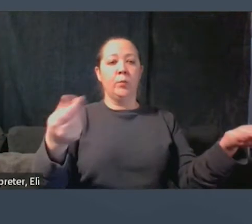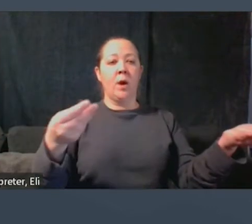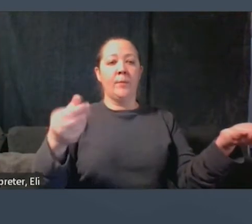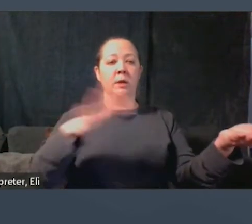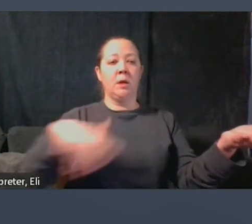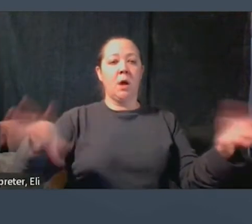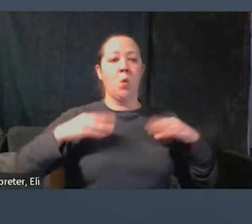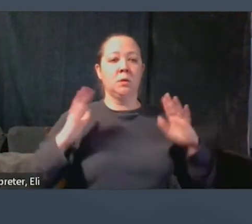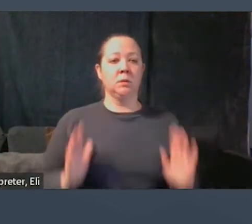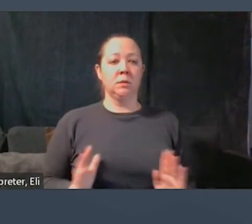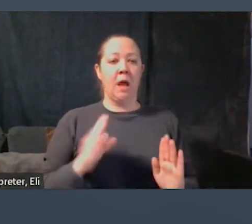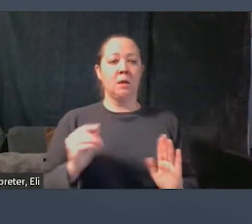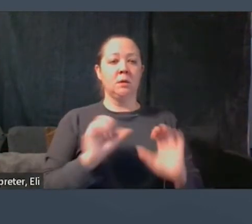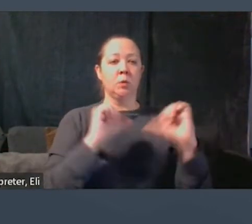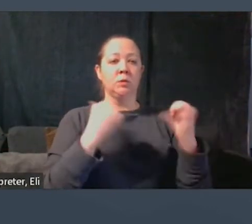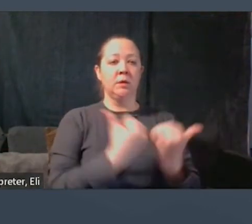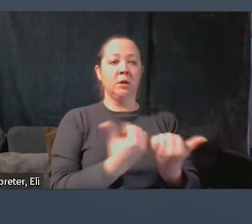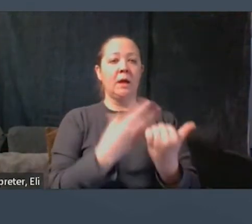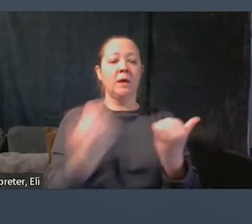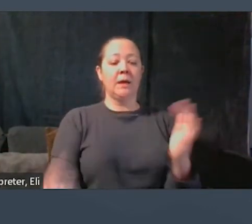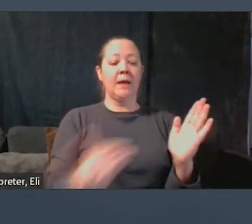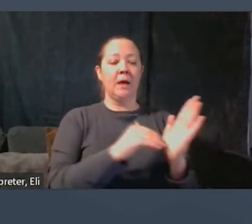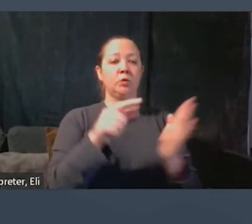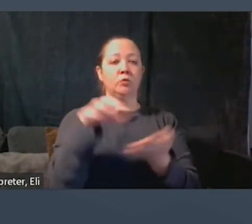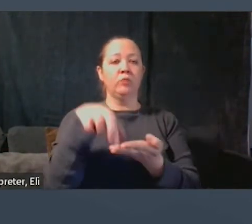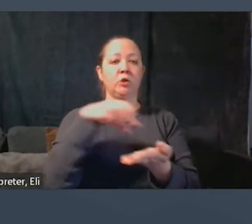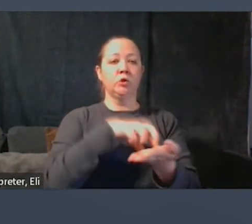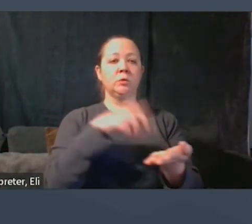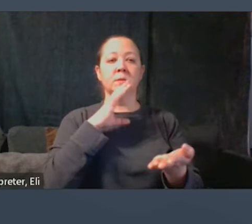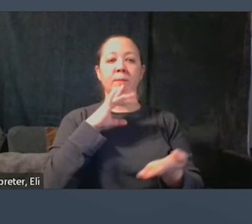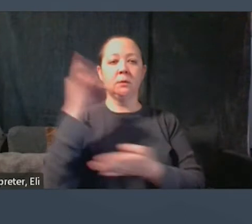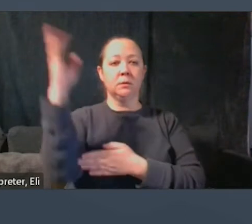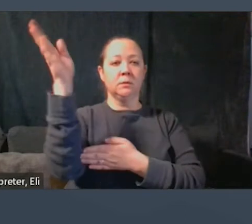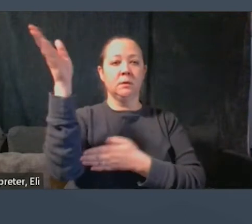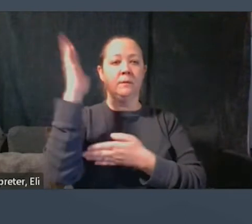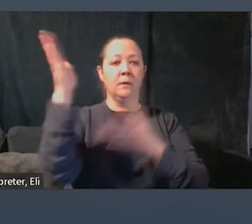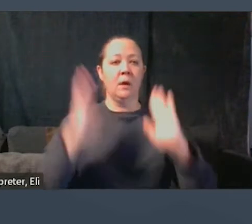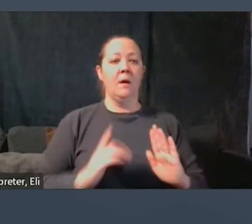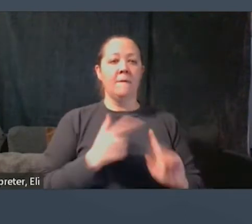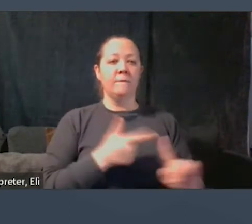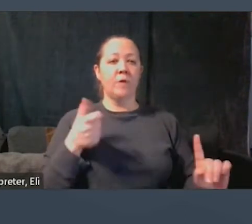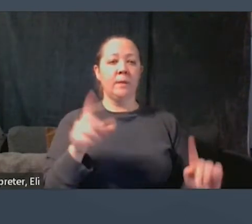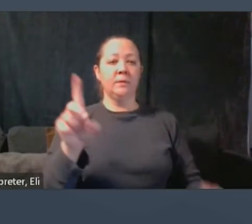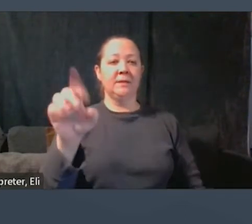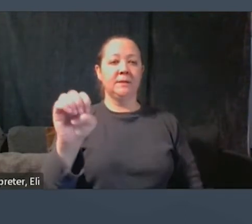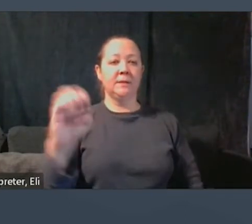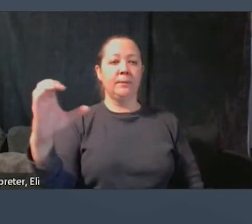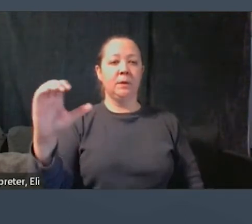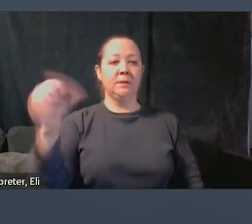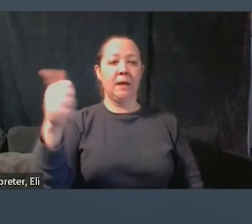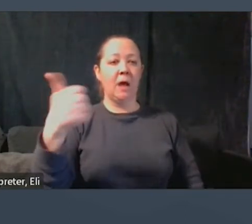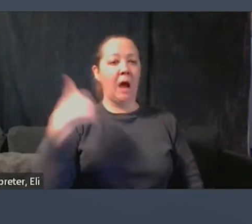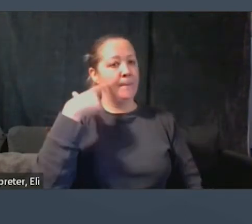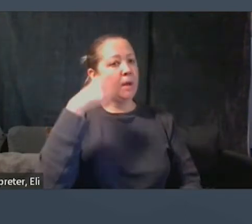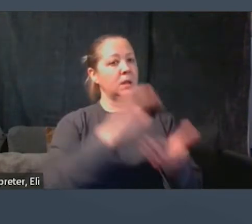and to, again, to the registered speakers from December 10th. I believe the county does have